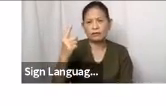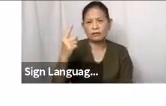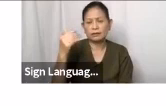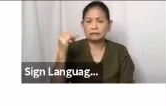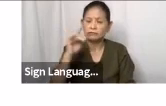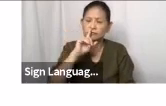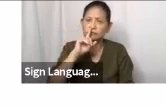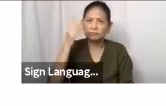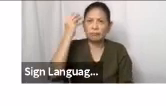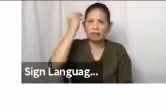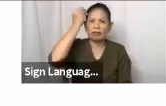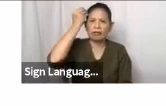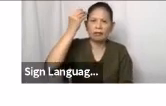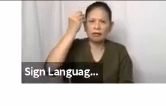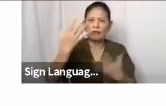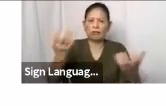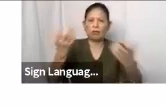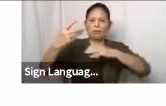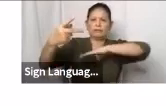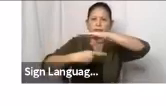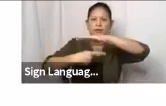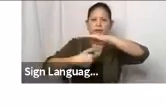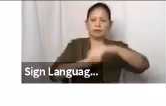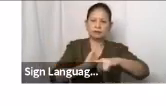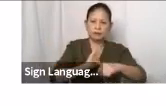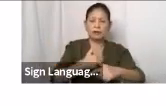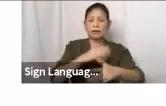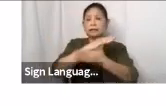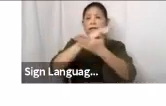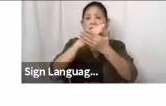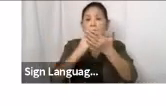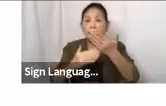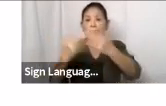suicidal attempt, and others were using drugs